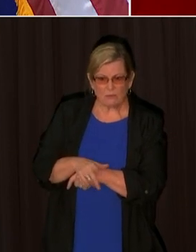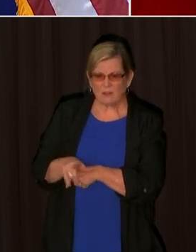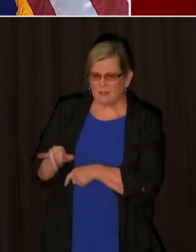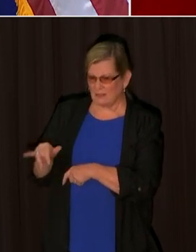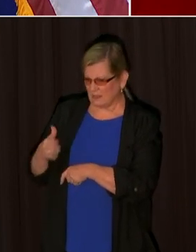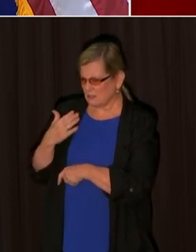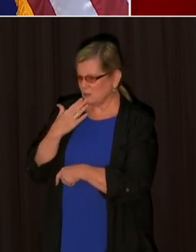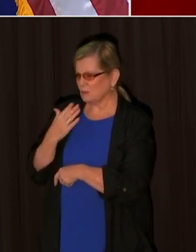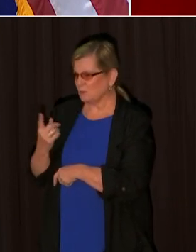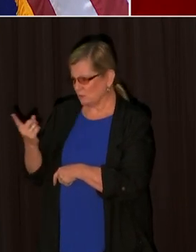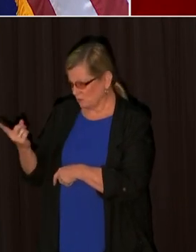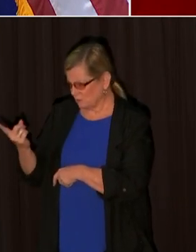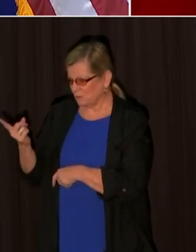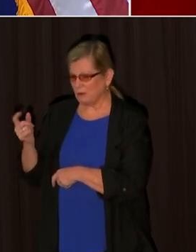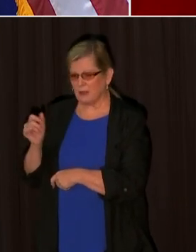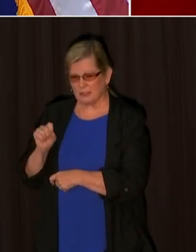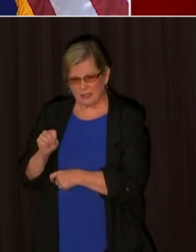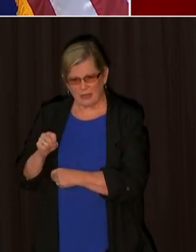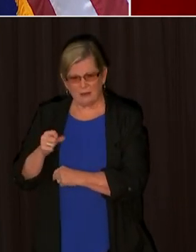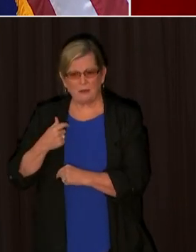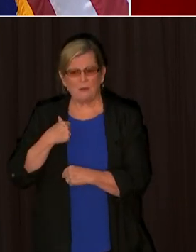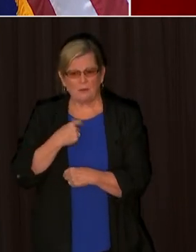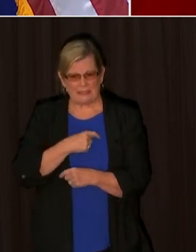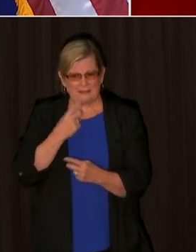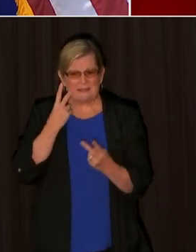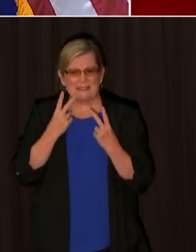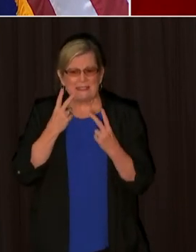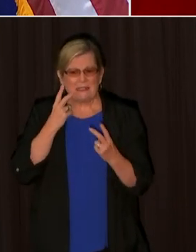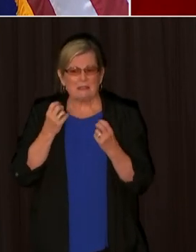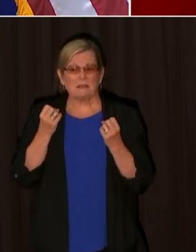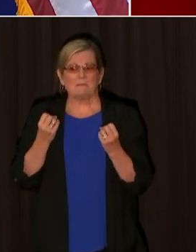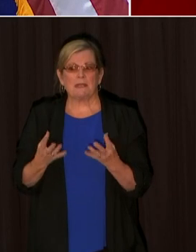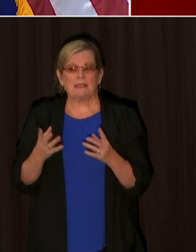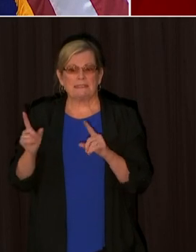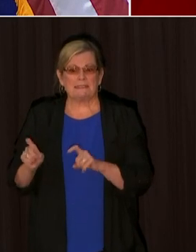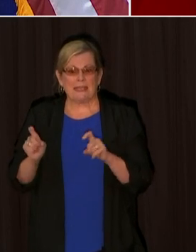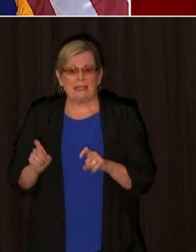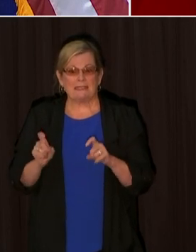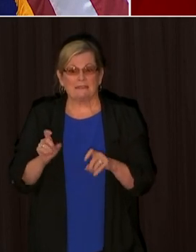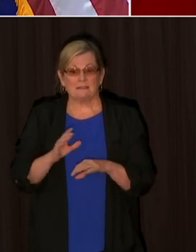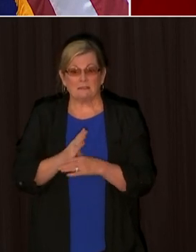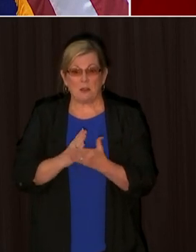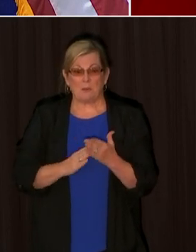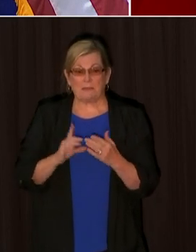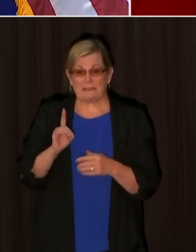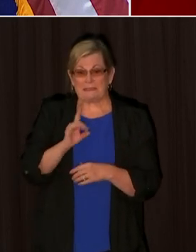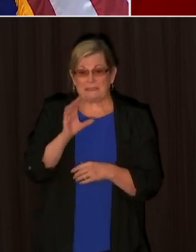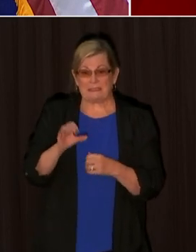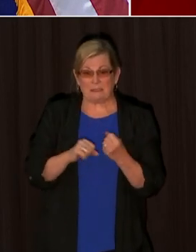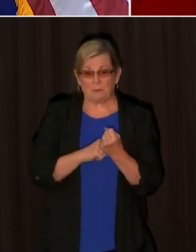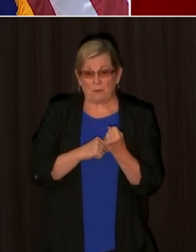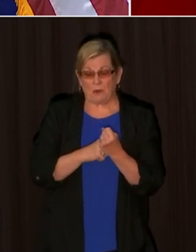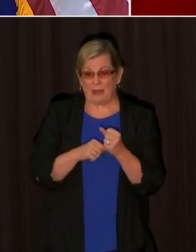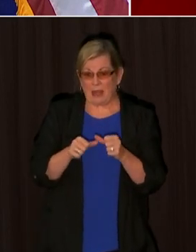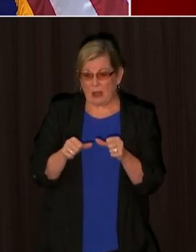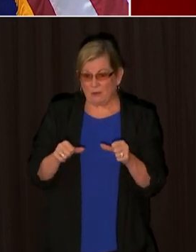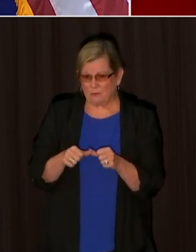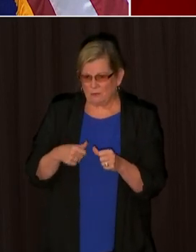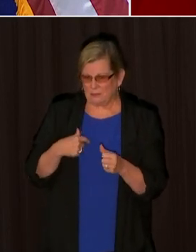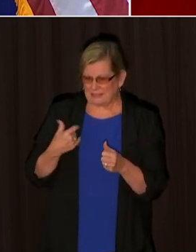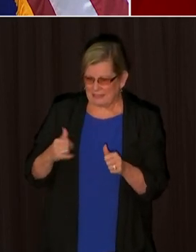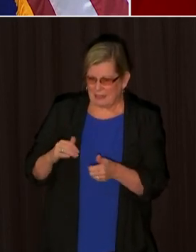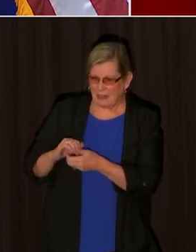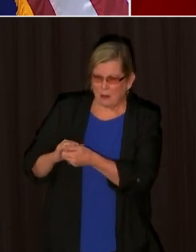of tests that are happening at our district sponsored testing sites, but we continue to work collaboratively with our